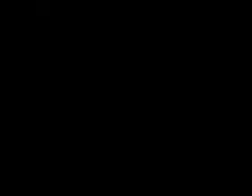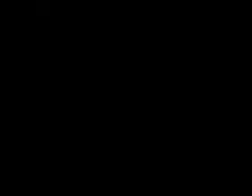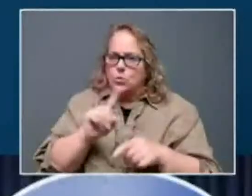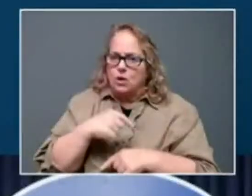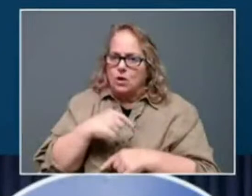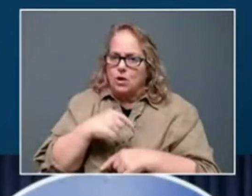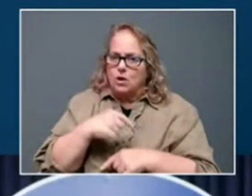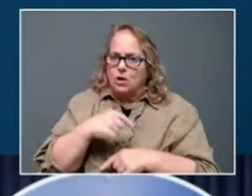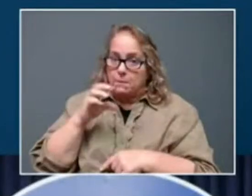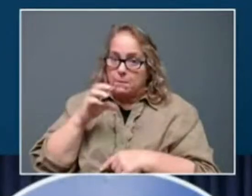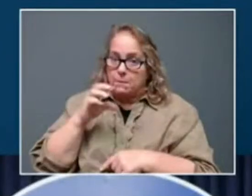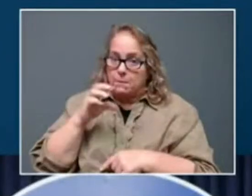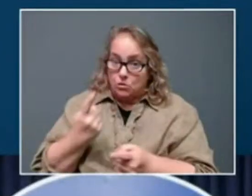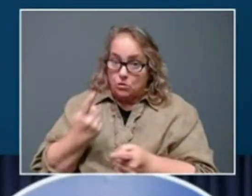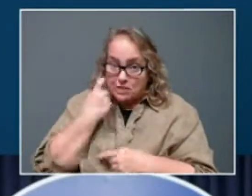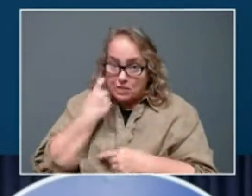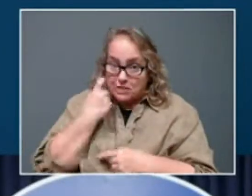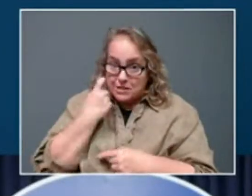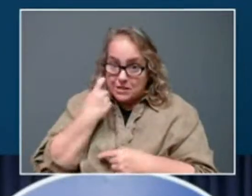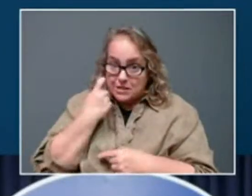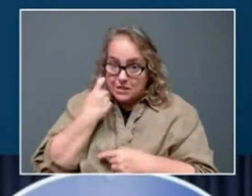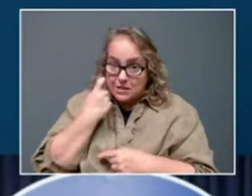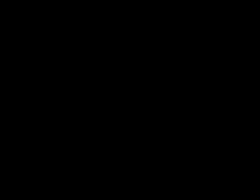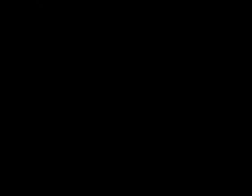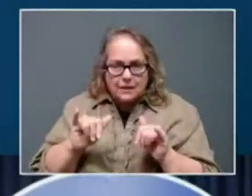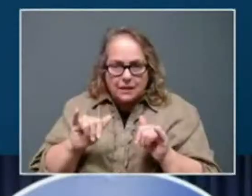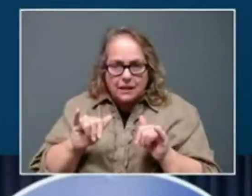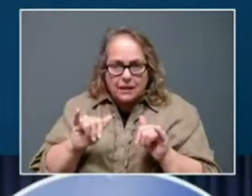recently, but it is still significantly